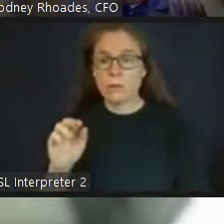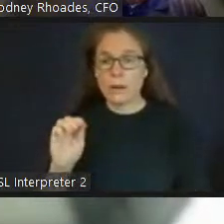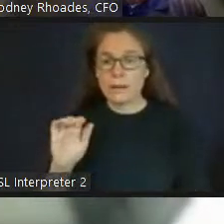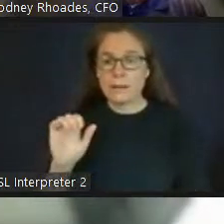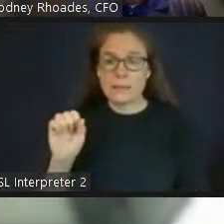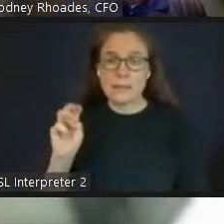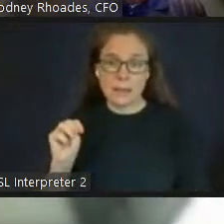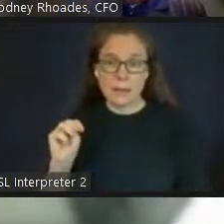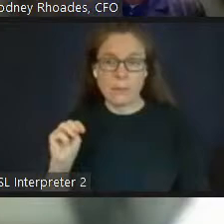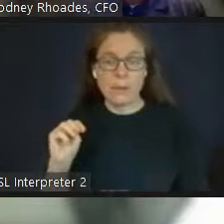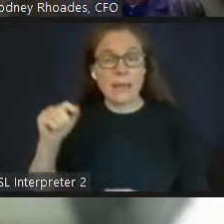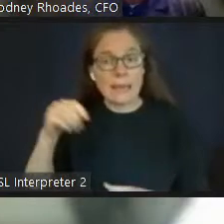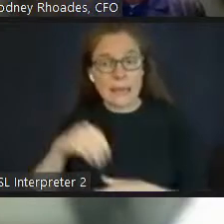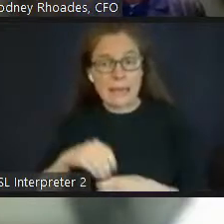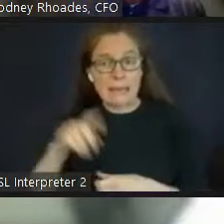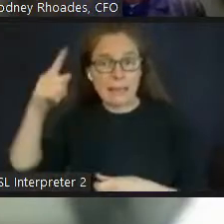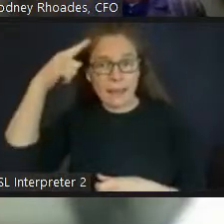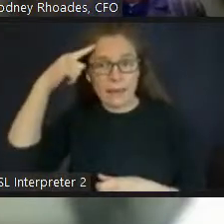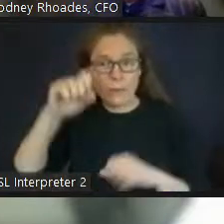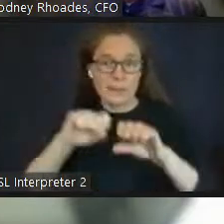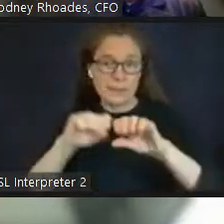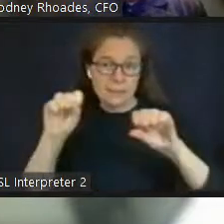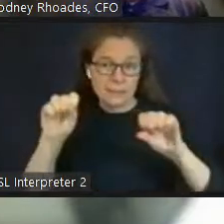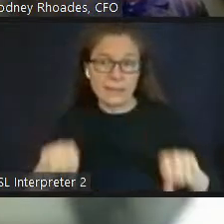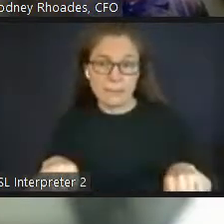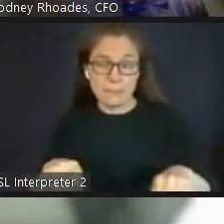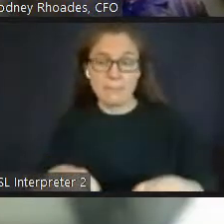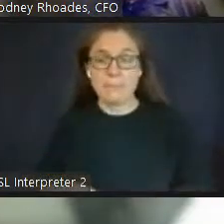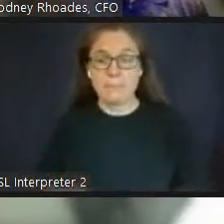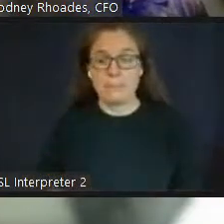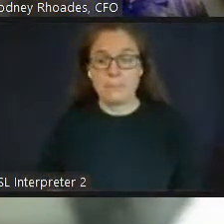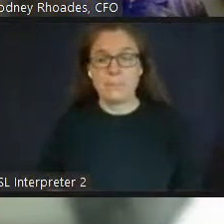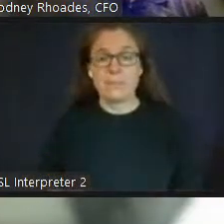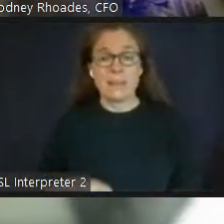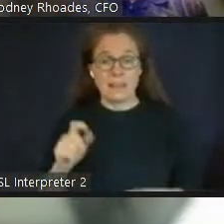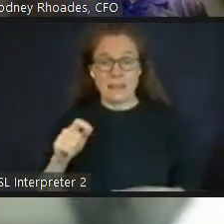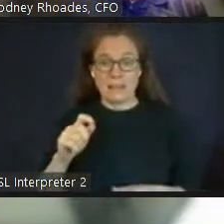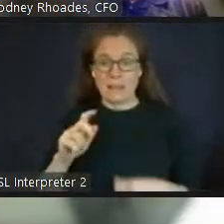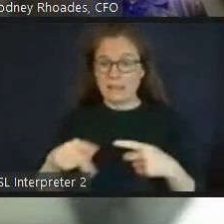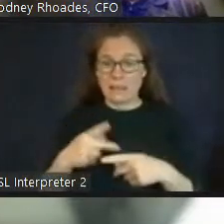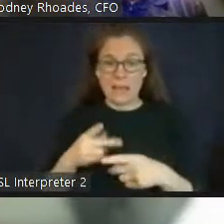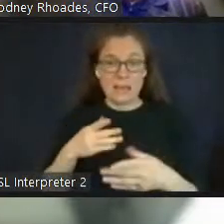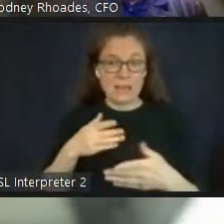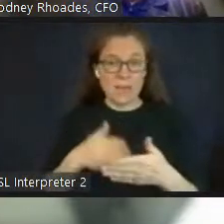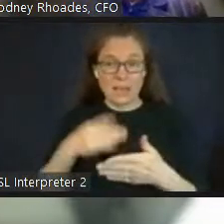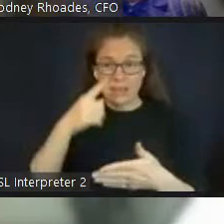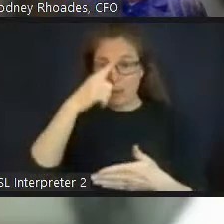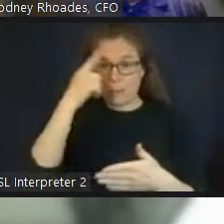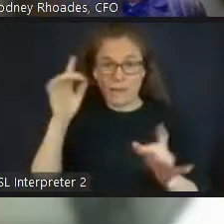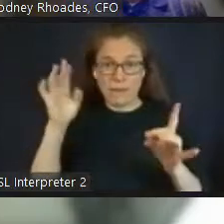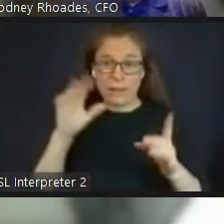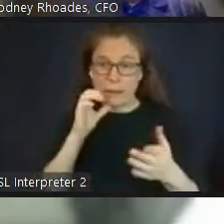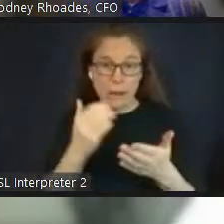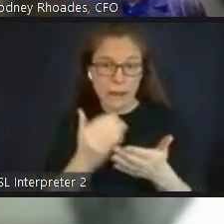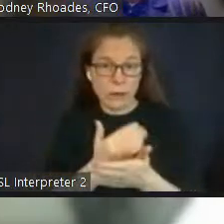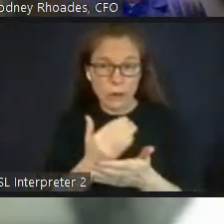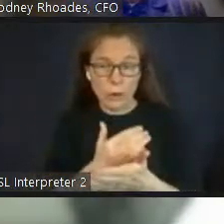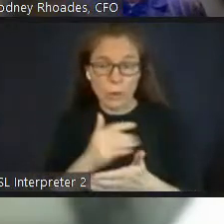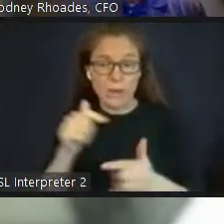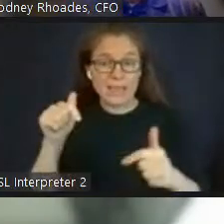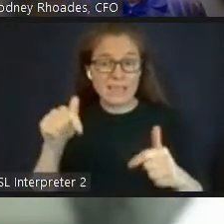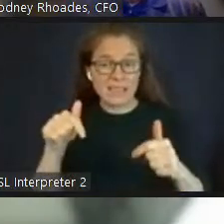governmental systems and structures. This kind of anti-Black violence is not new. It has existed in our